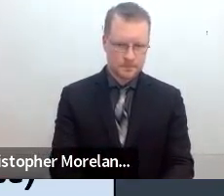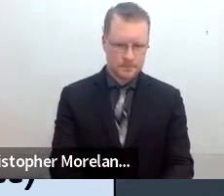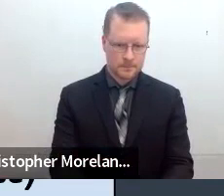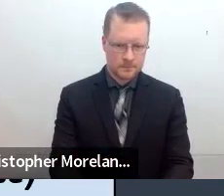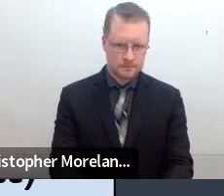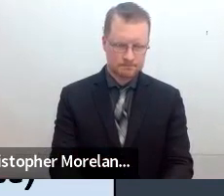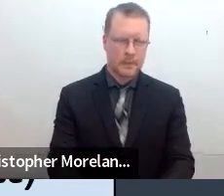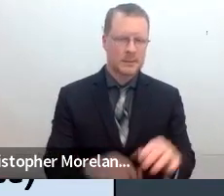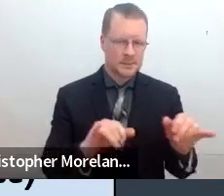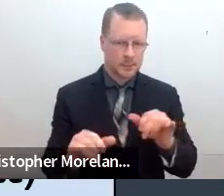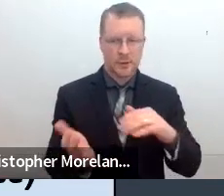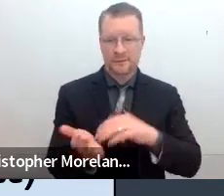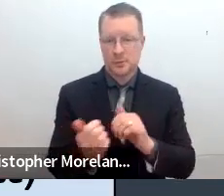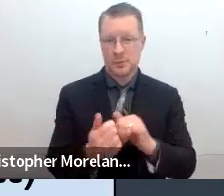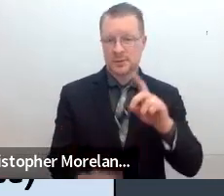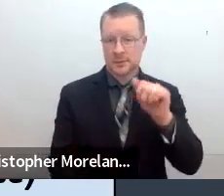by patients.